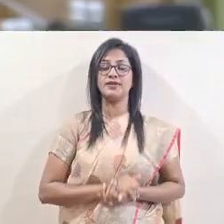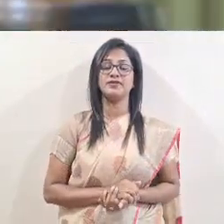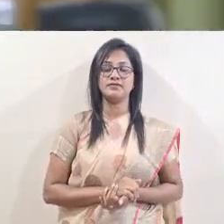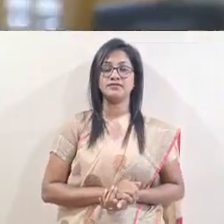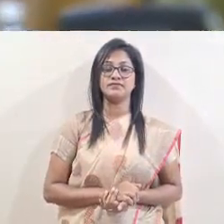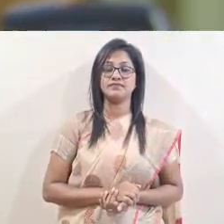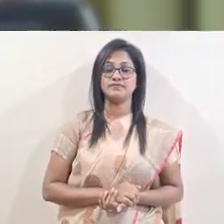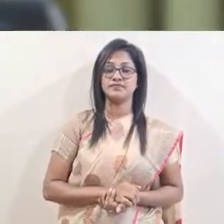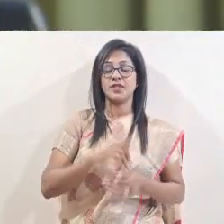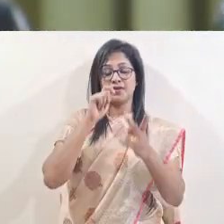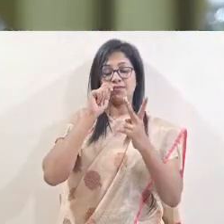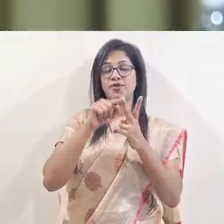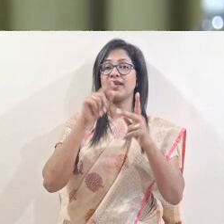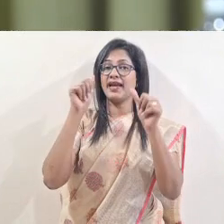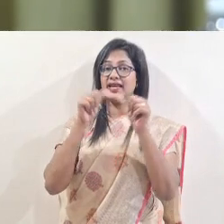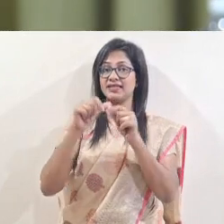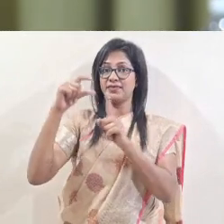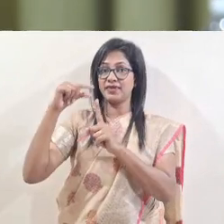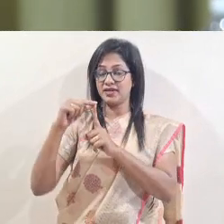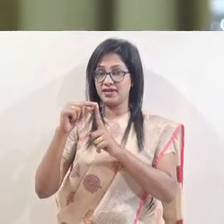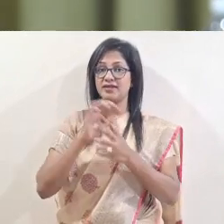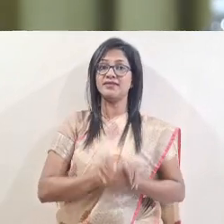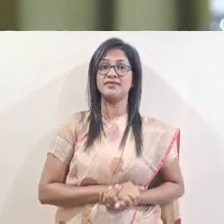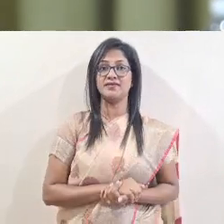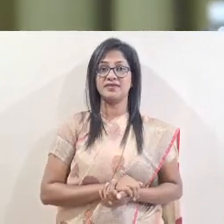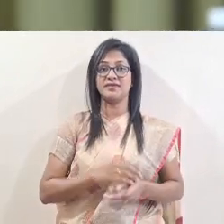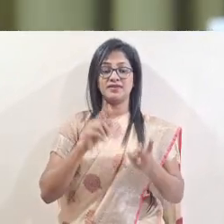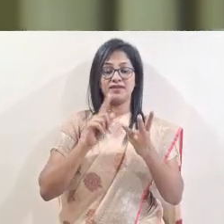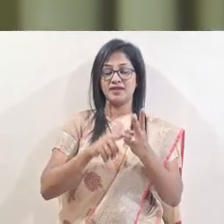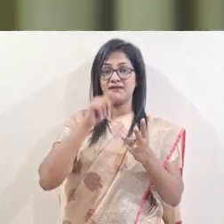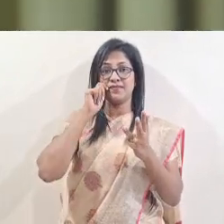Aditya Pitale, and Shubhajit